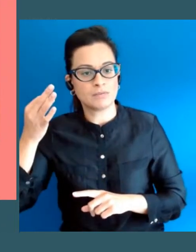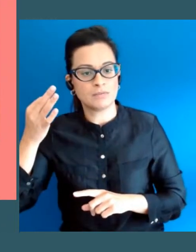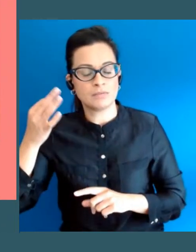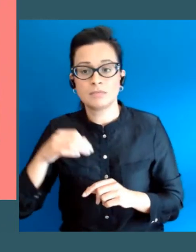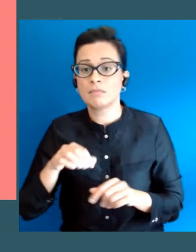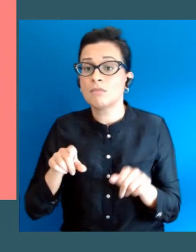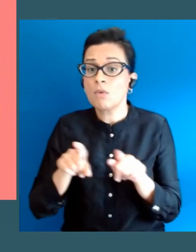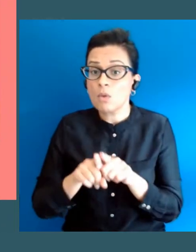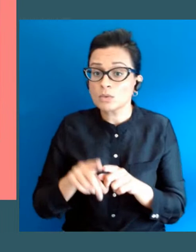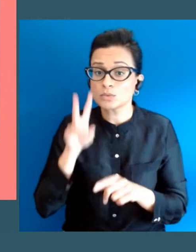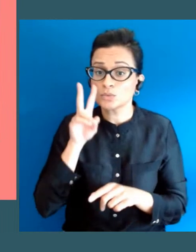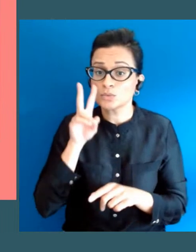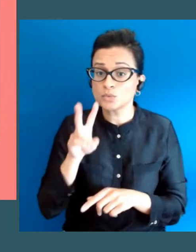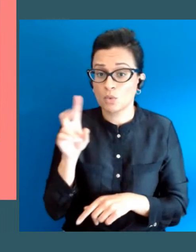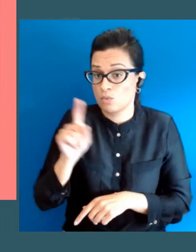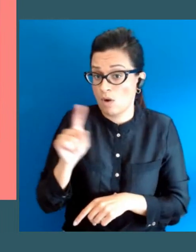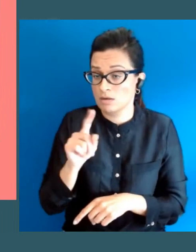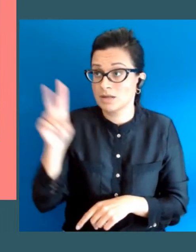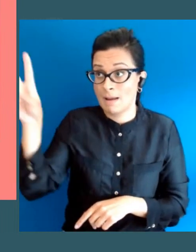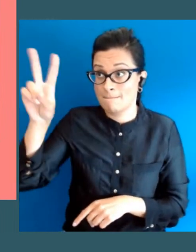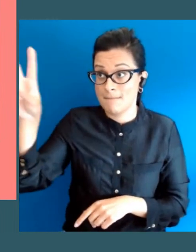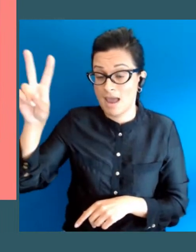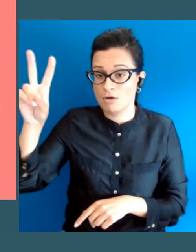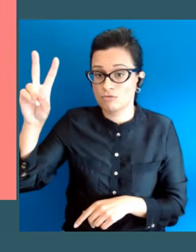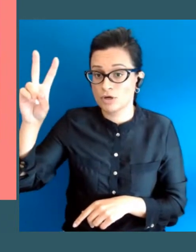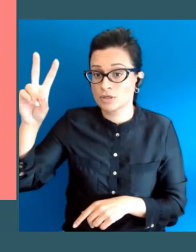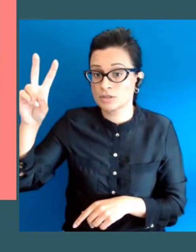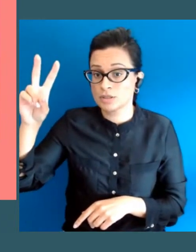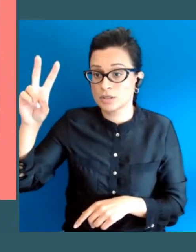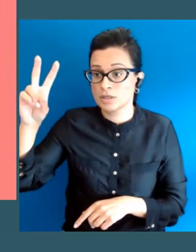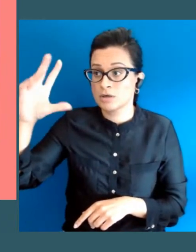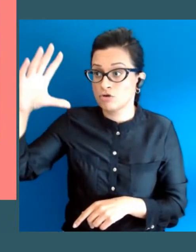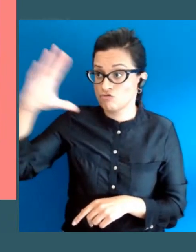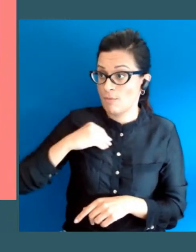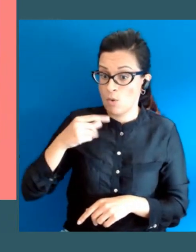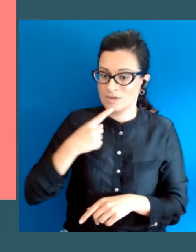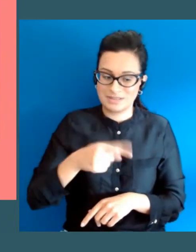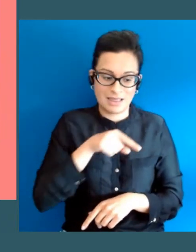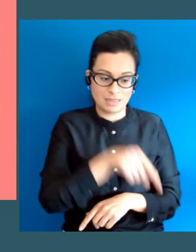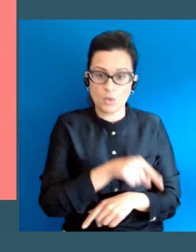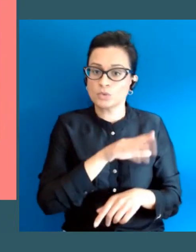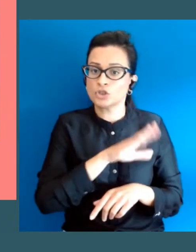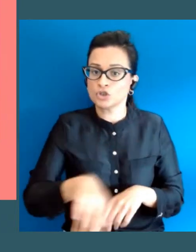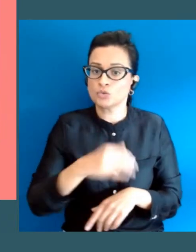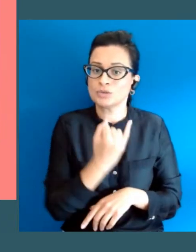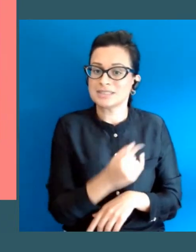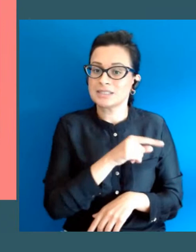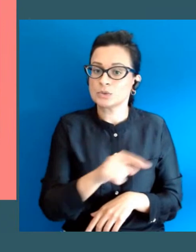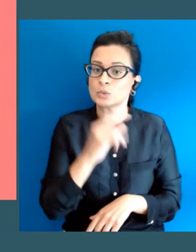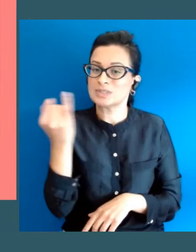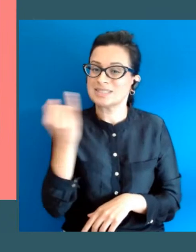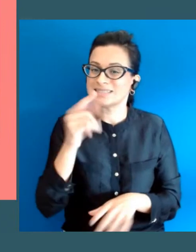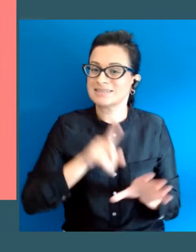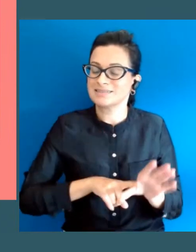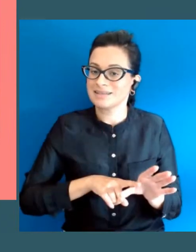in parent-reported child anxiety for children aged 6 to 16 years, but not the under 6 years old. And